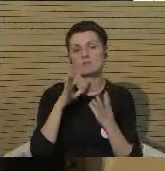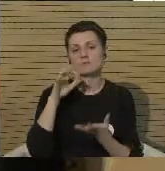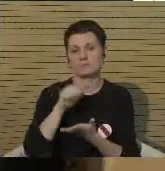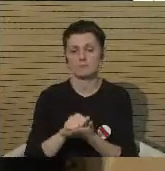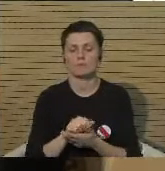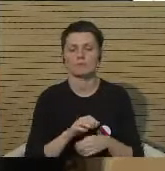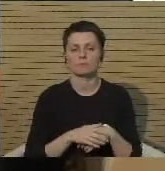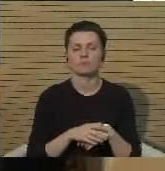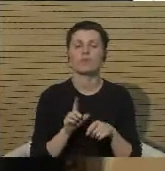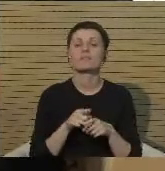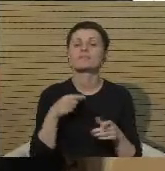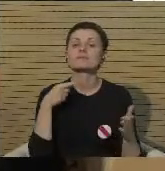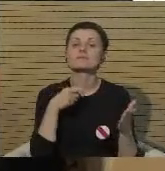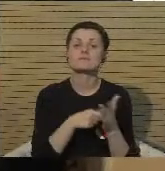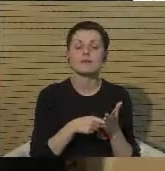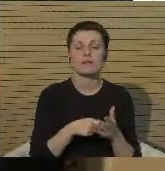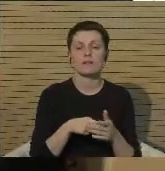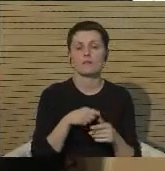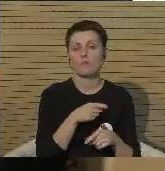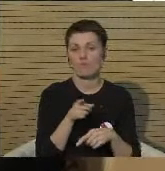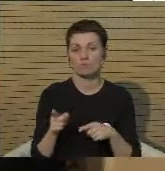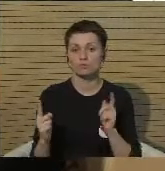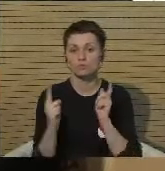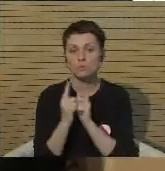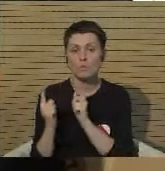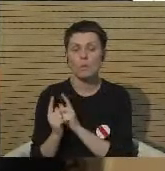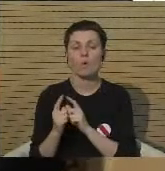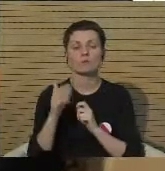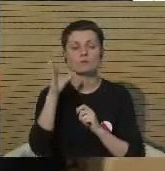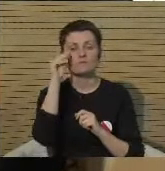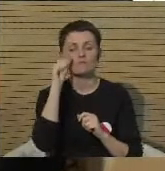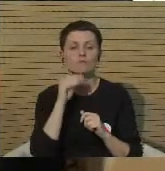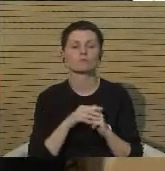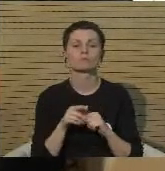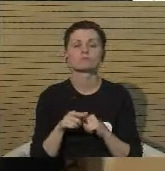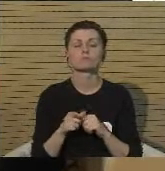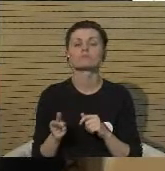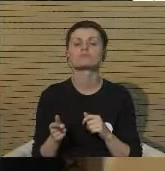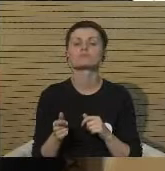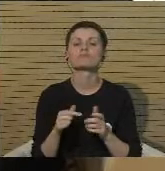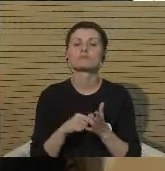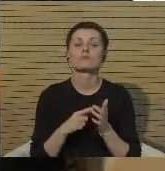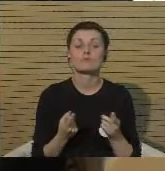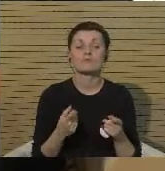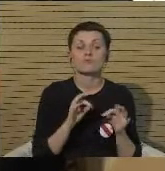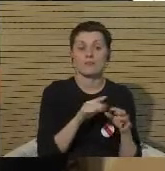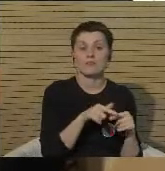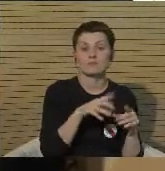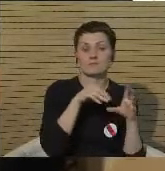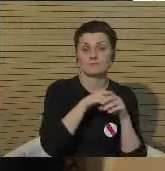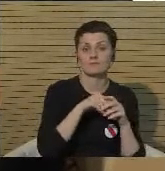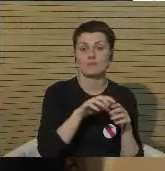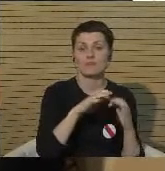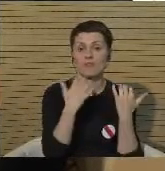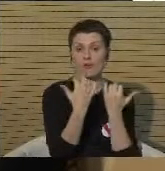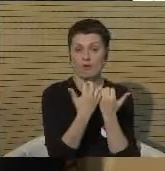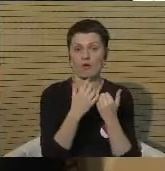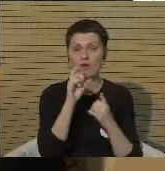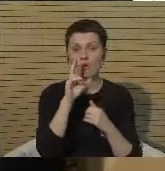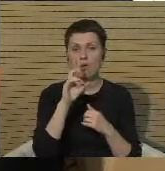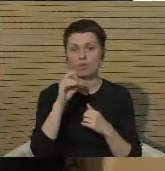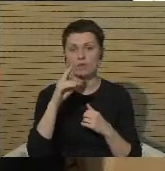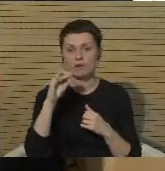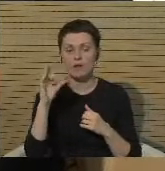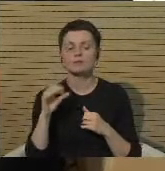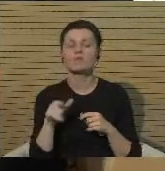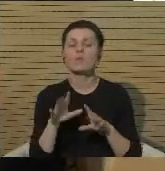Kultury pursue is cross-border cooperation. And the objective of these